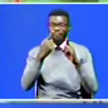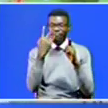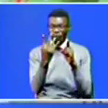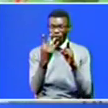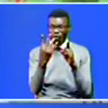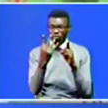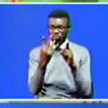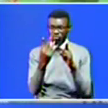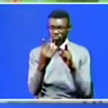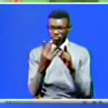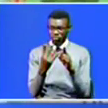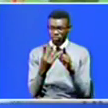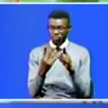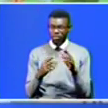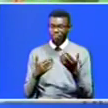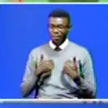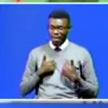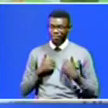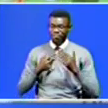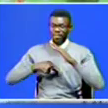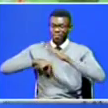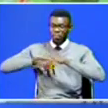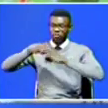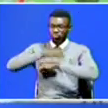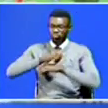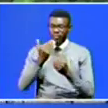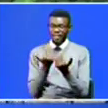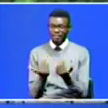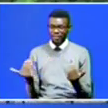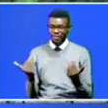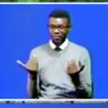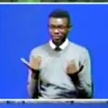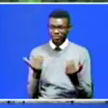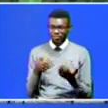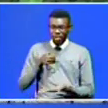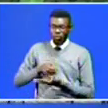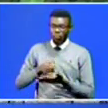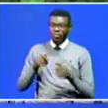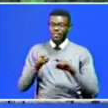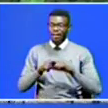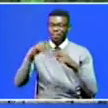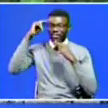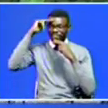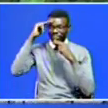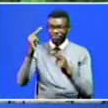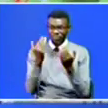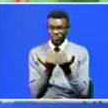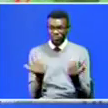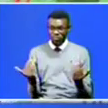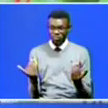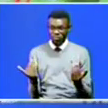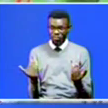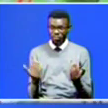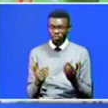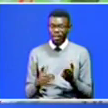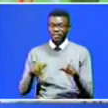From age four, we shall have those primary school going children participating in it. We shall have the secondary school going children, they'll be here.